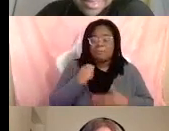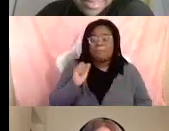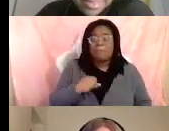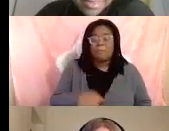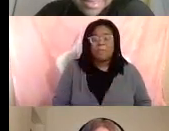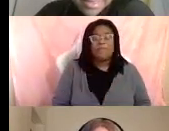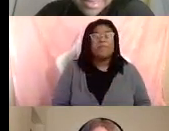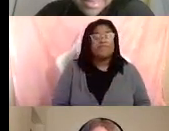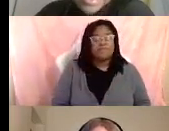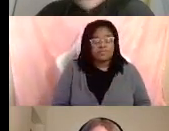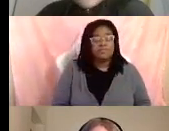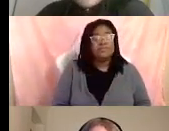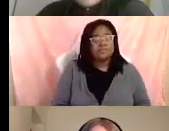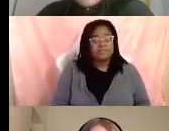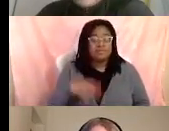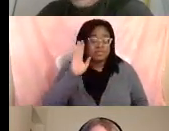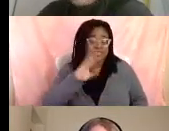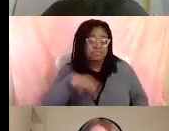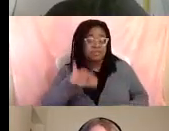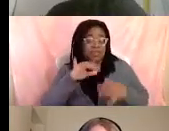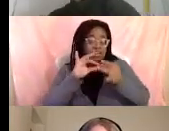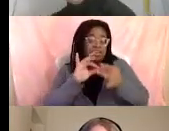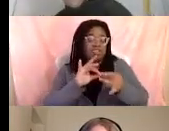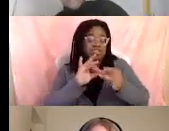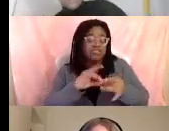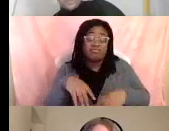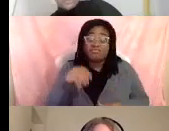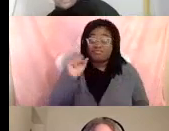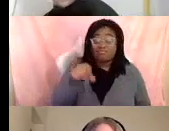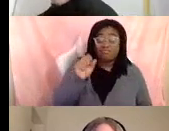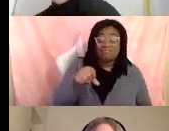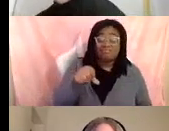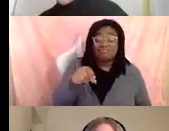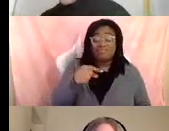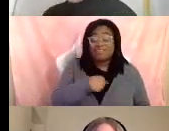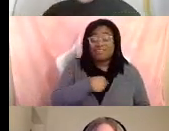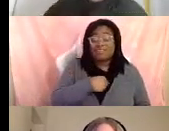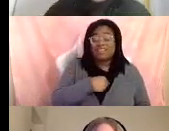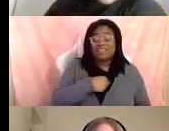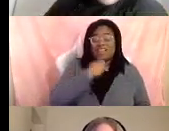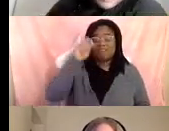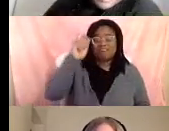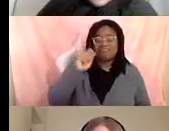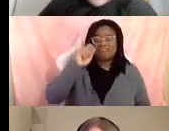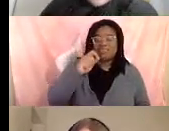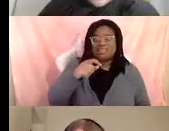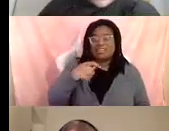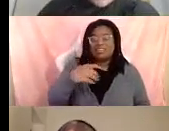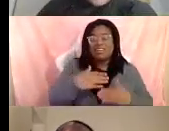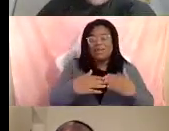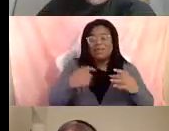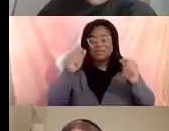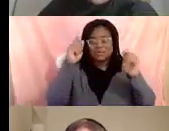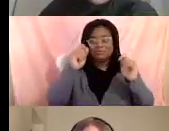Or just, because that connection. Yeah, it is. I almost wore a New York City baseball cap today. This